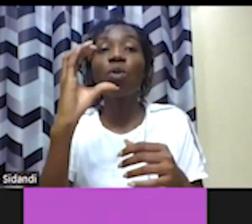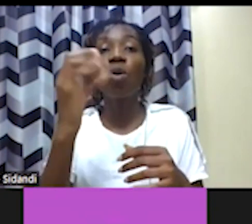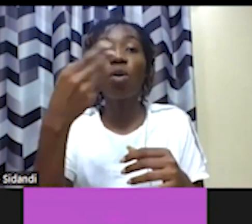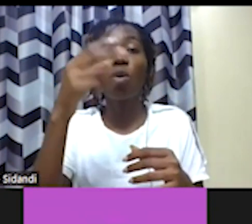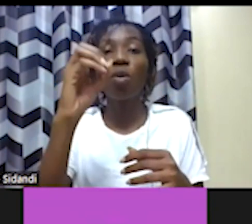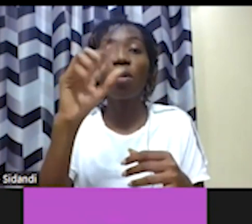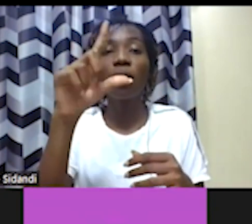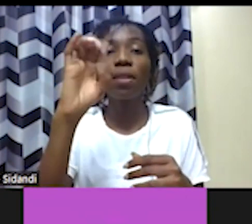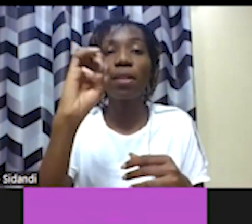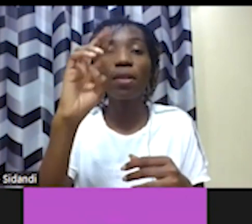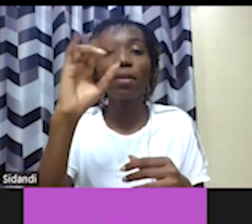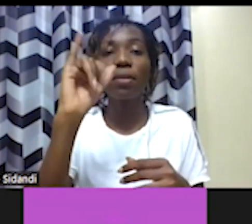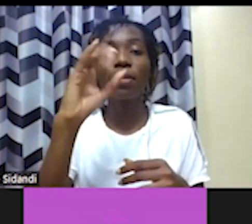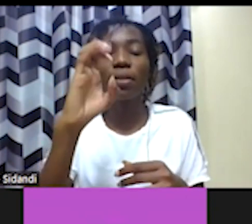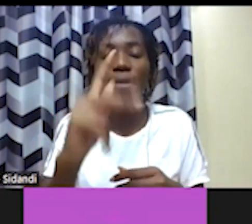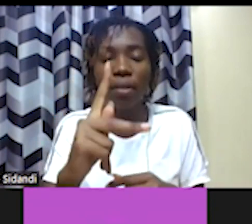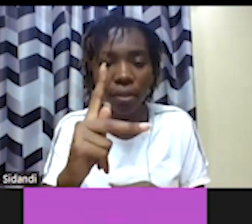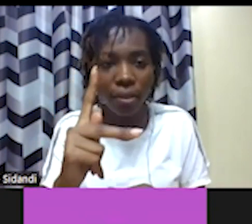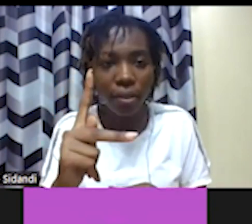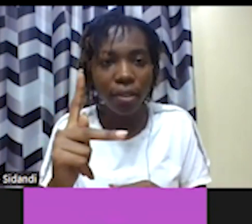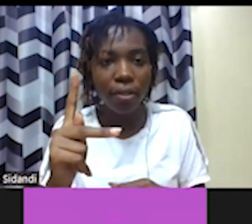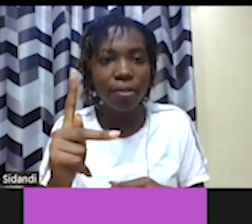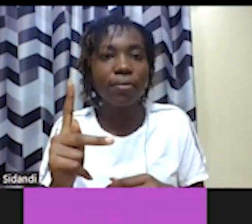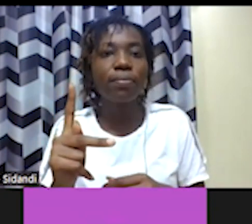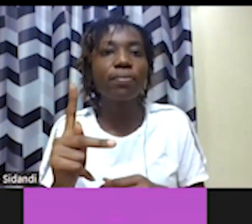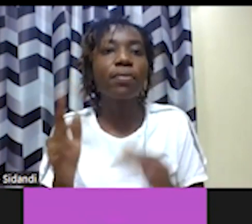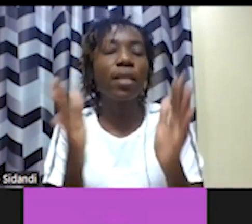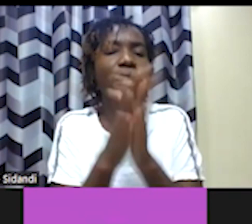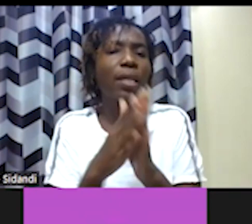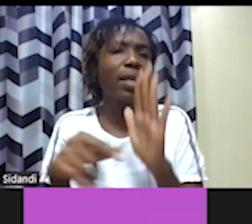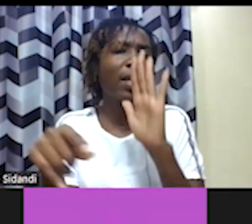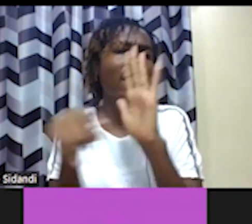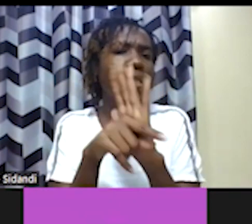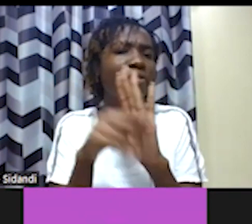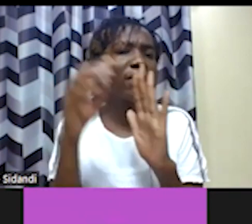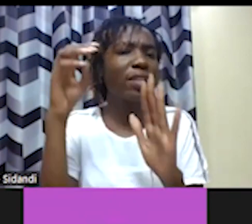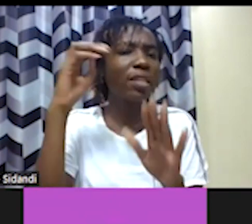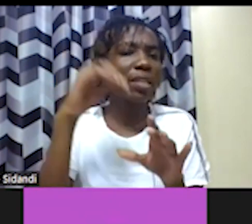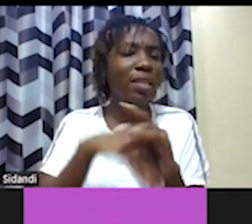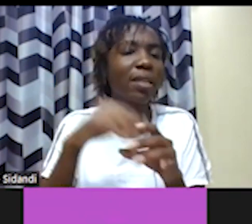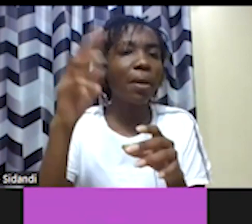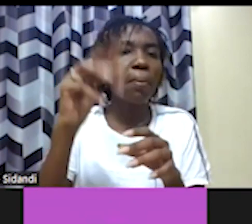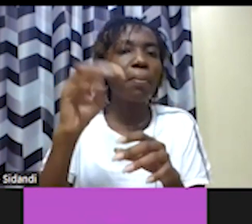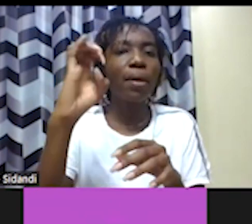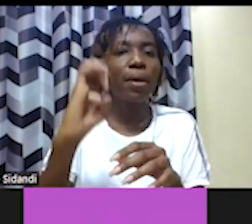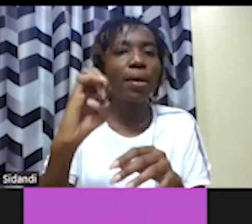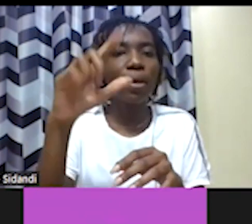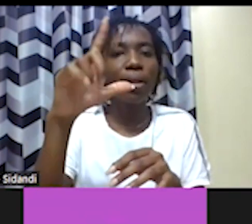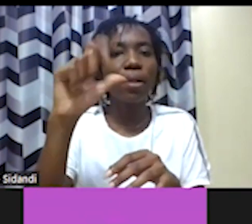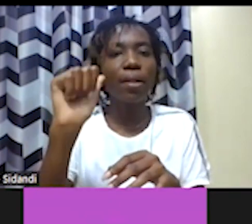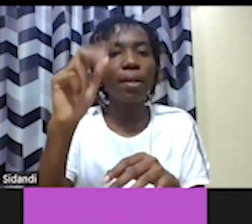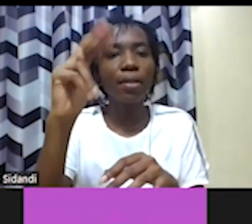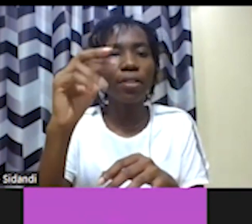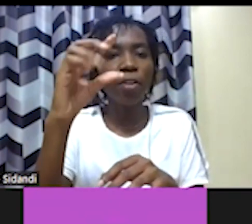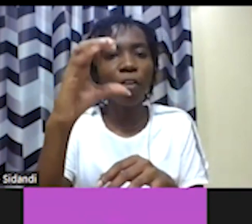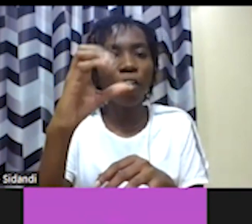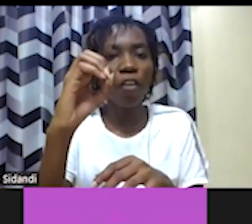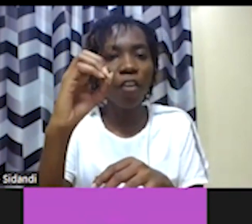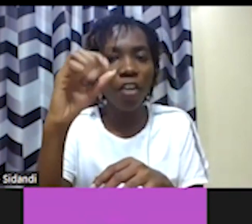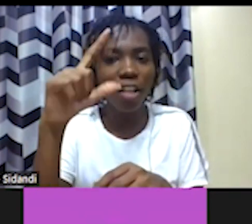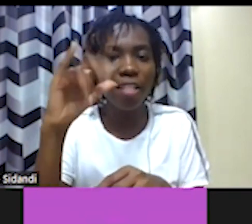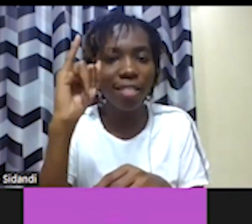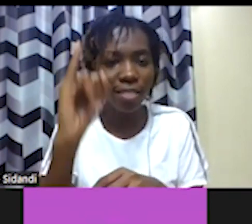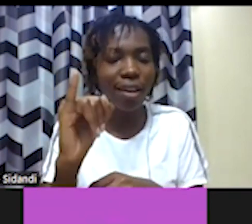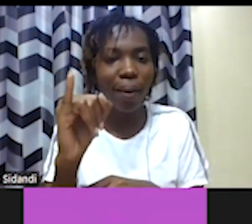some melancholy in it, and what are those negatives in melancholy? So I see a choleric and who